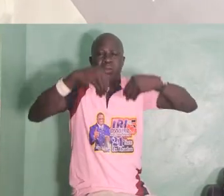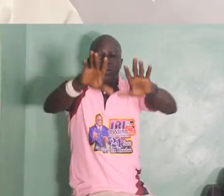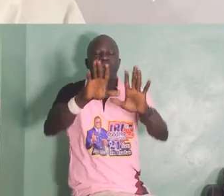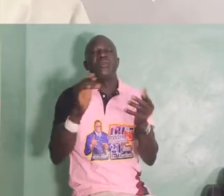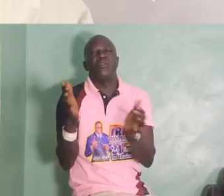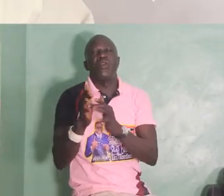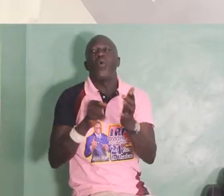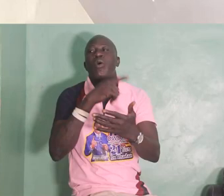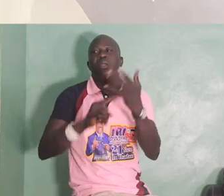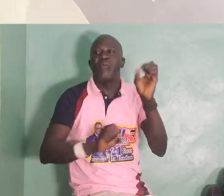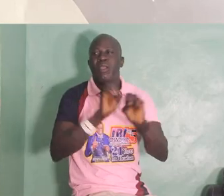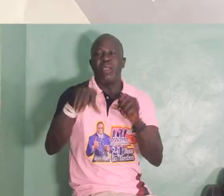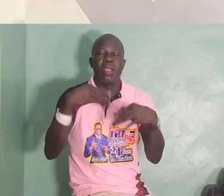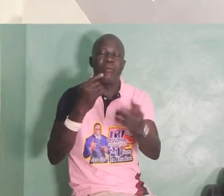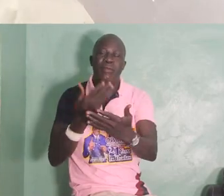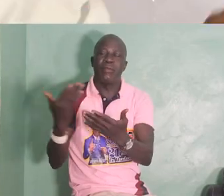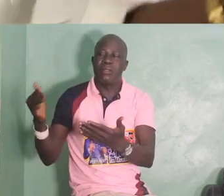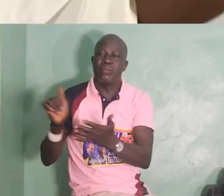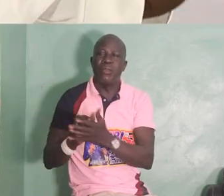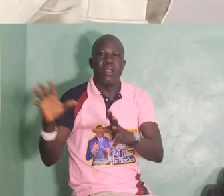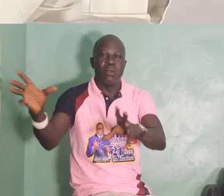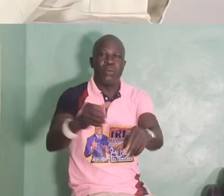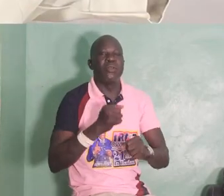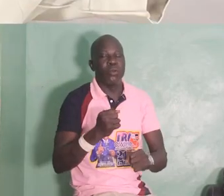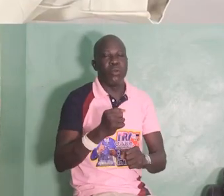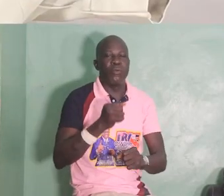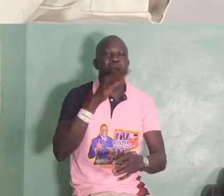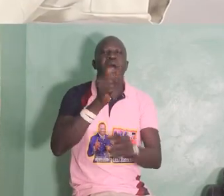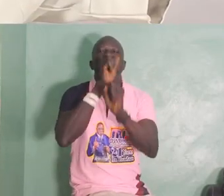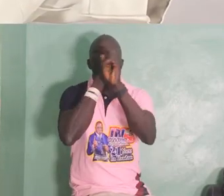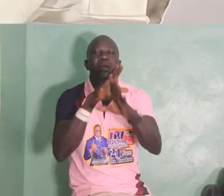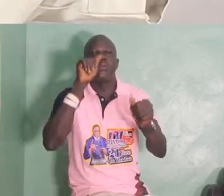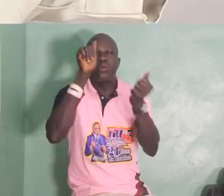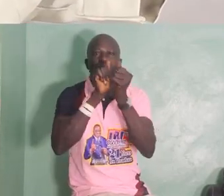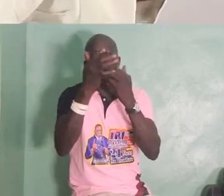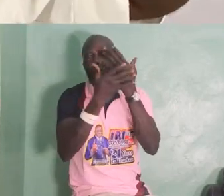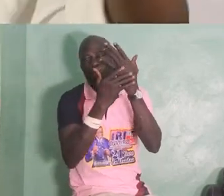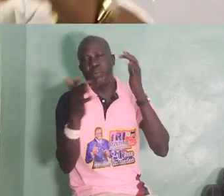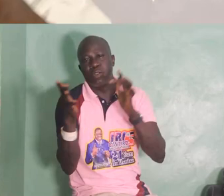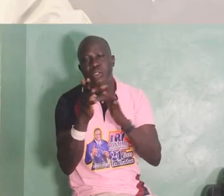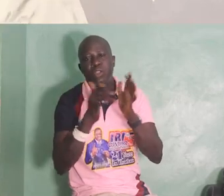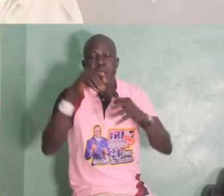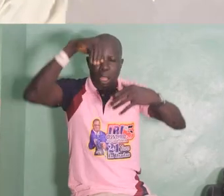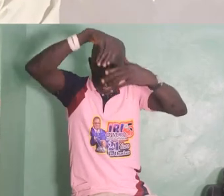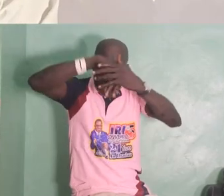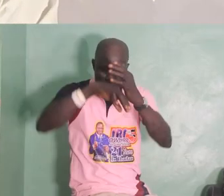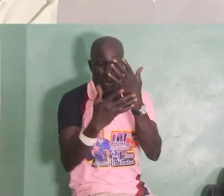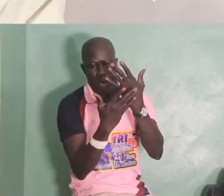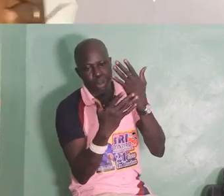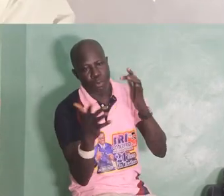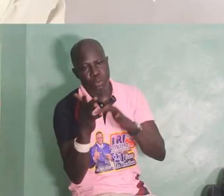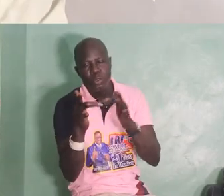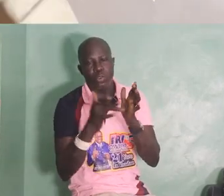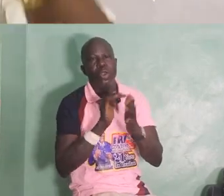your life to him. There is time for everything. Bring out your symbol of faith. I sanctify with the blood of Jesus. I put in the